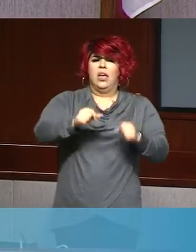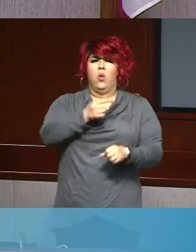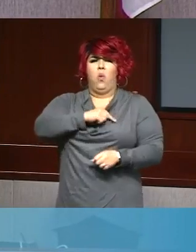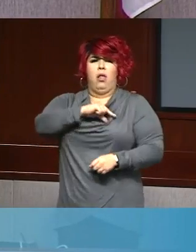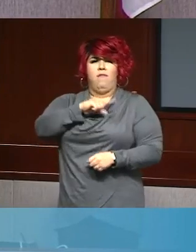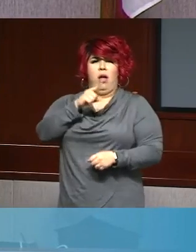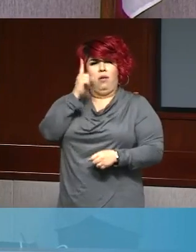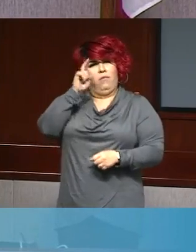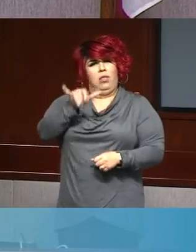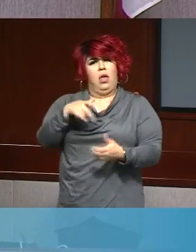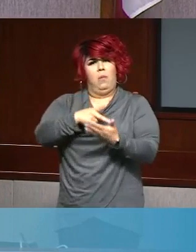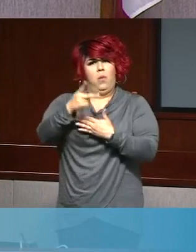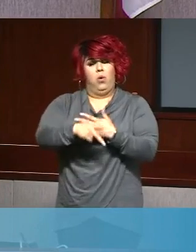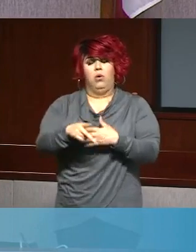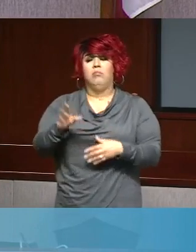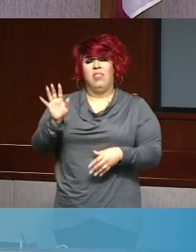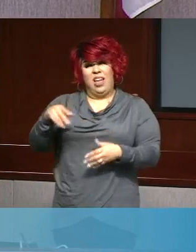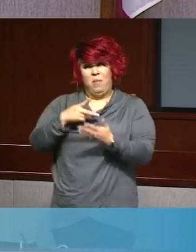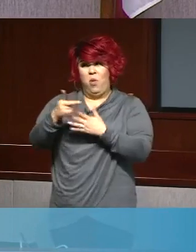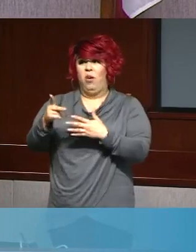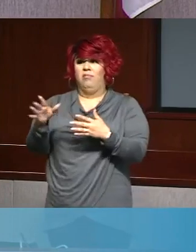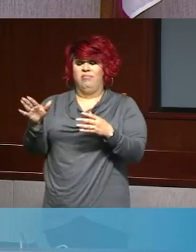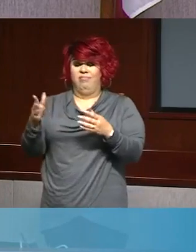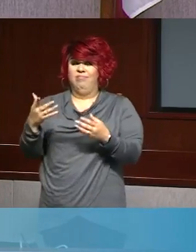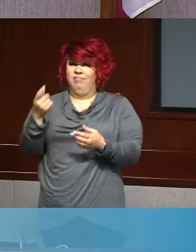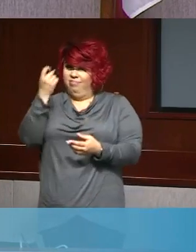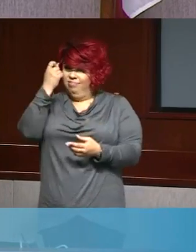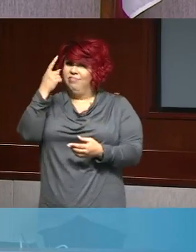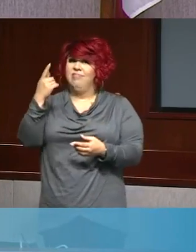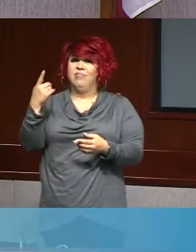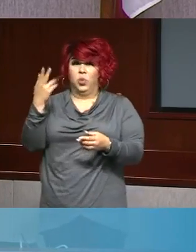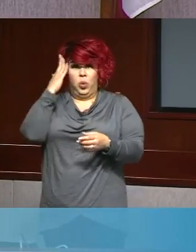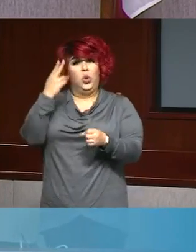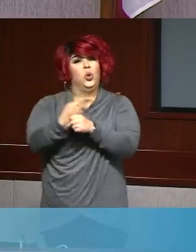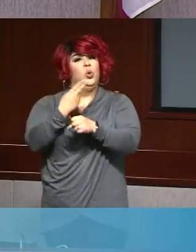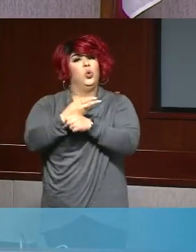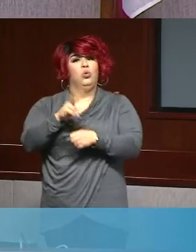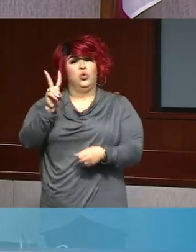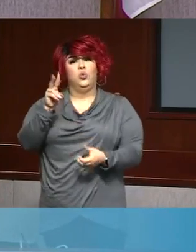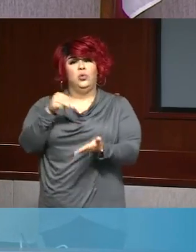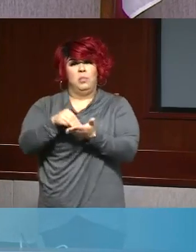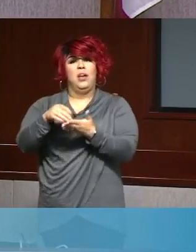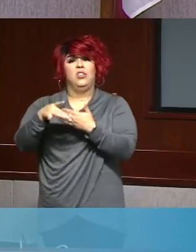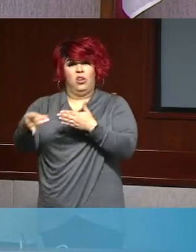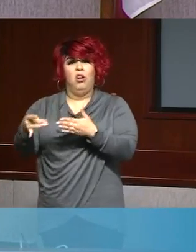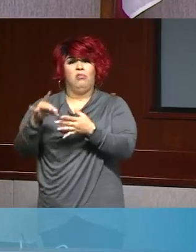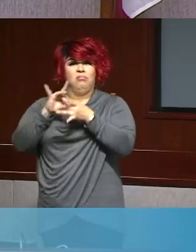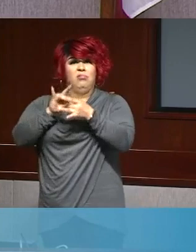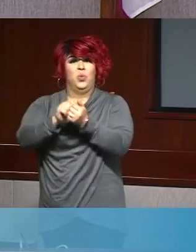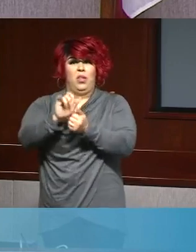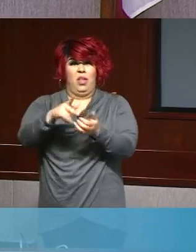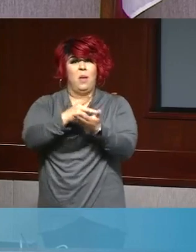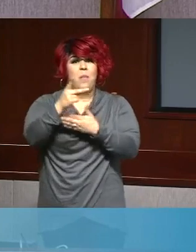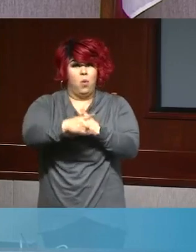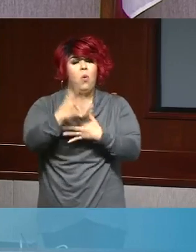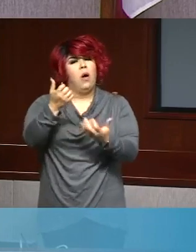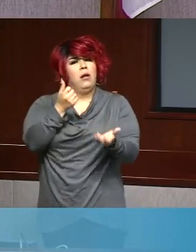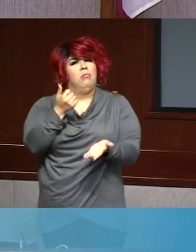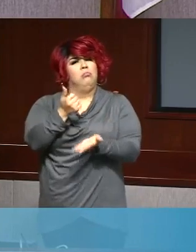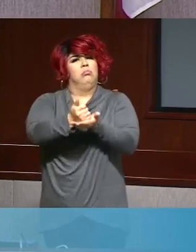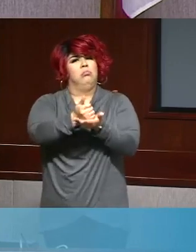the program is $2 million through CAPK, food insecurity